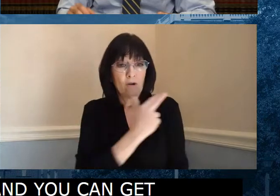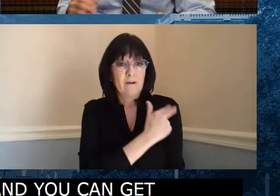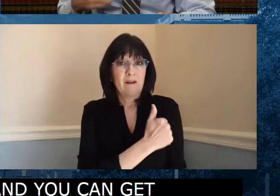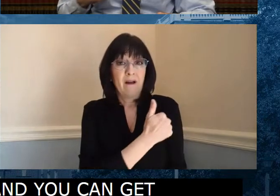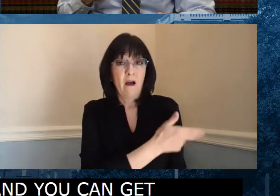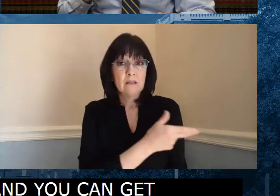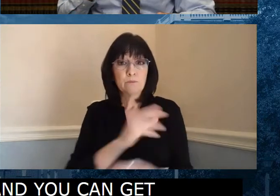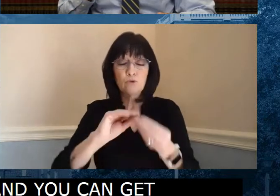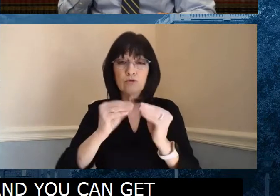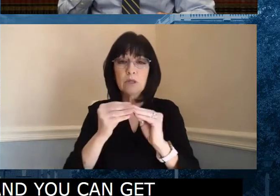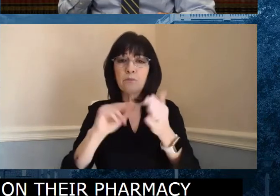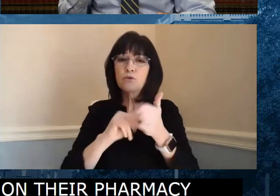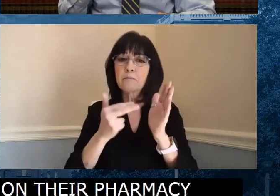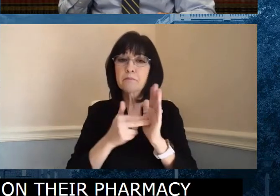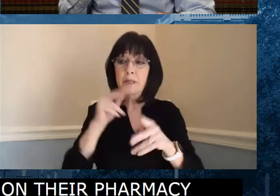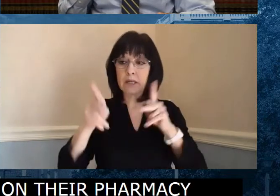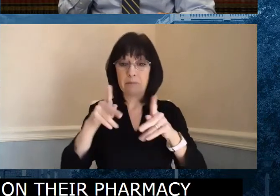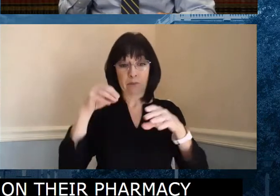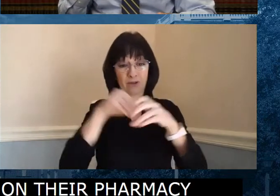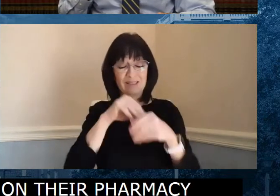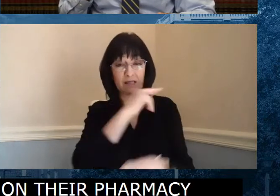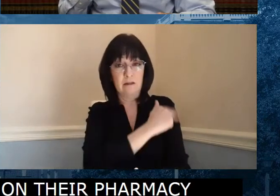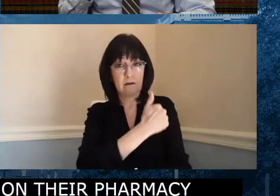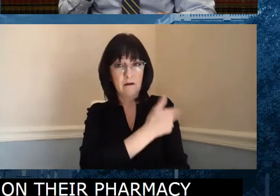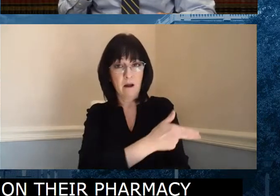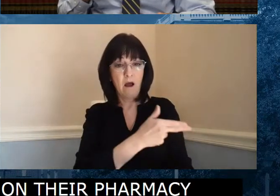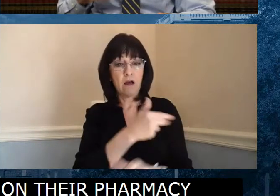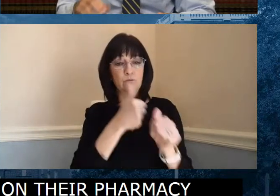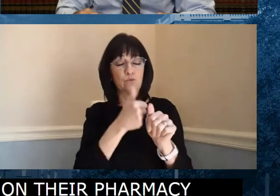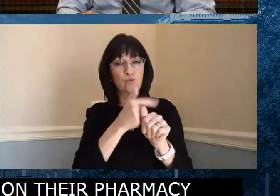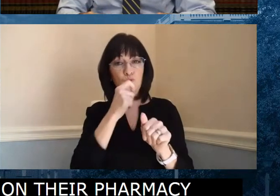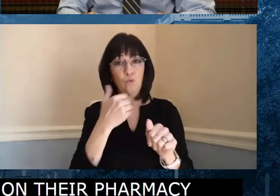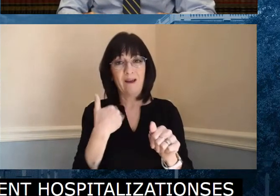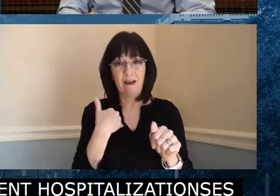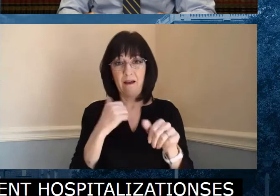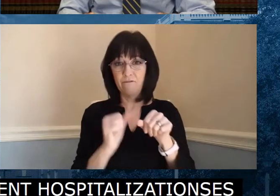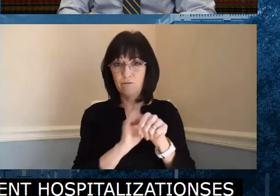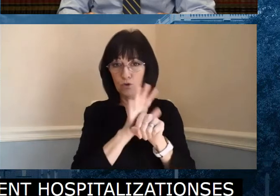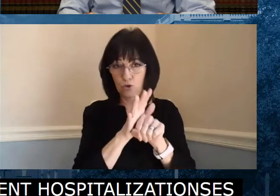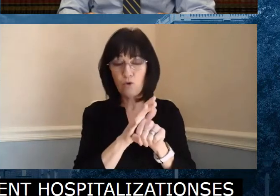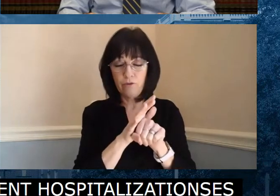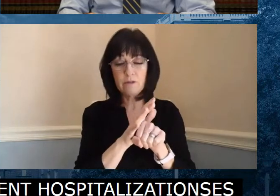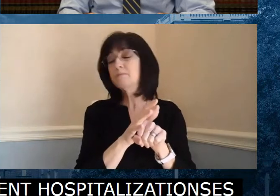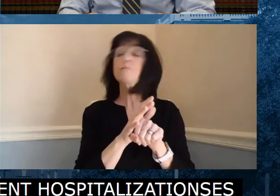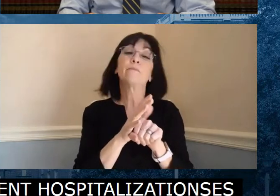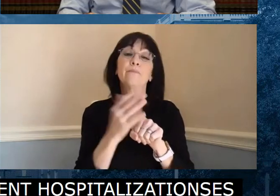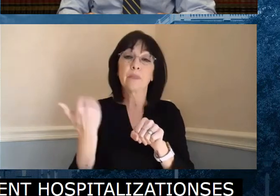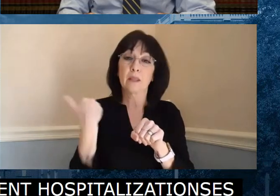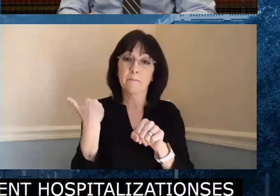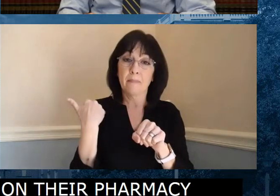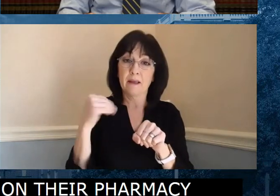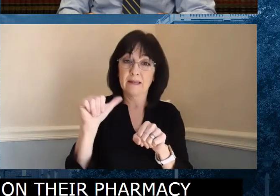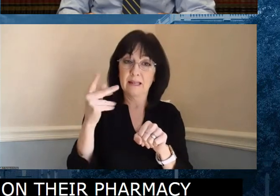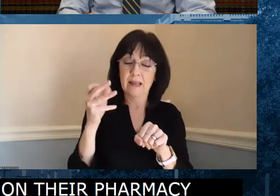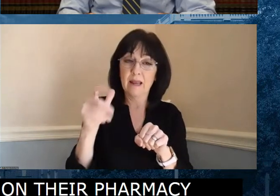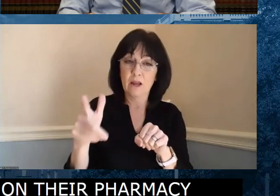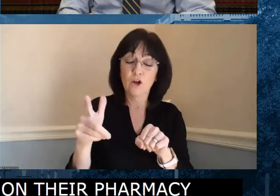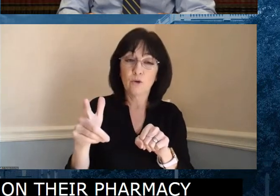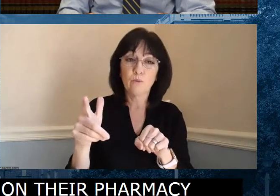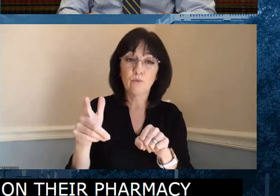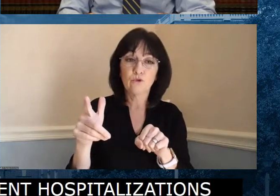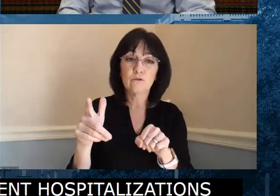see the tick up here more recently. Back in April when we had the first surge, we went